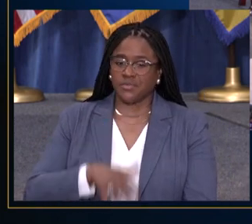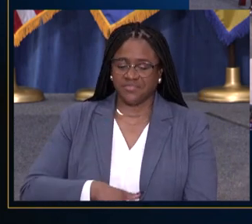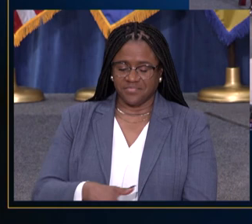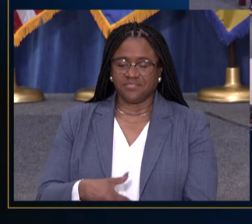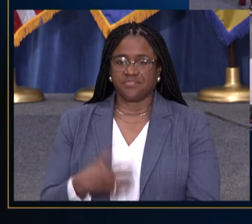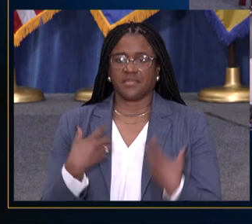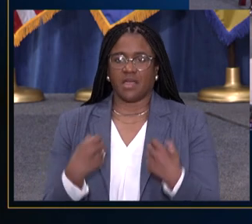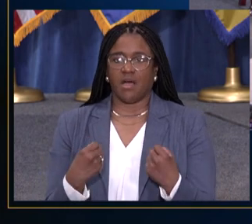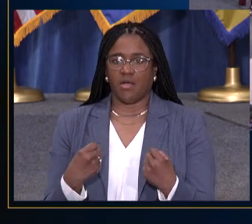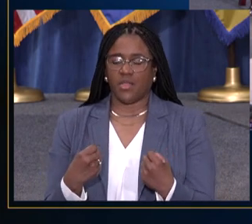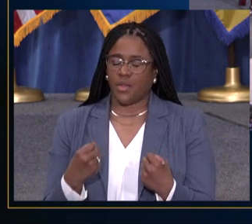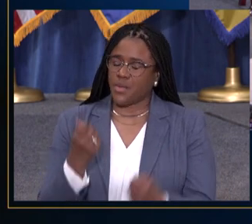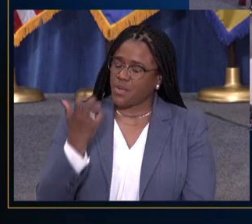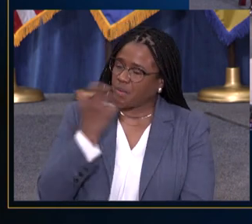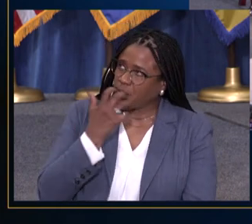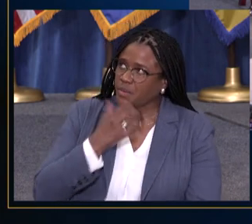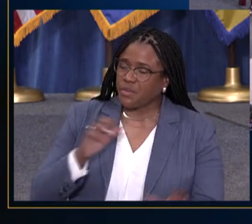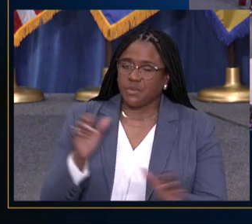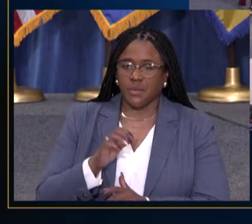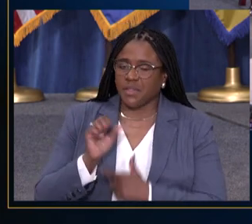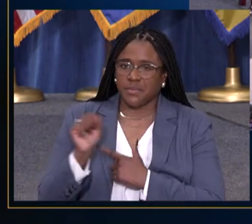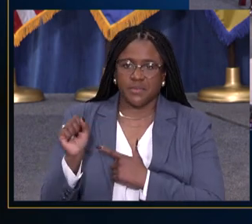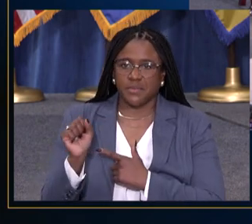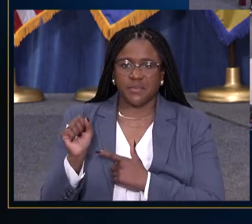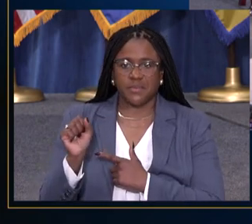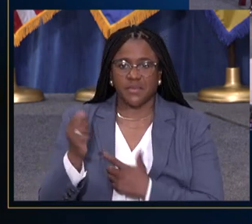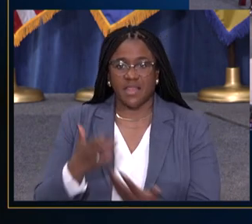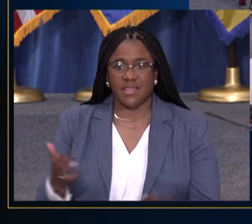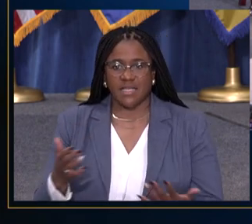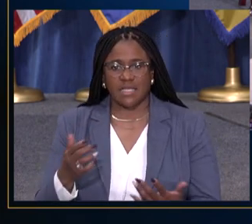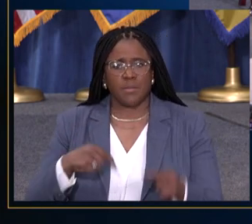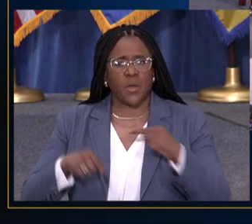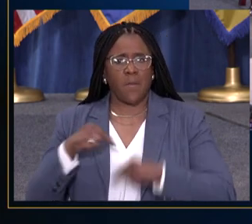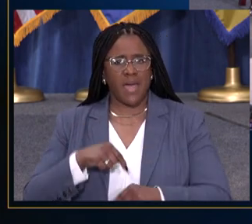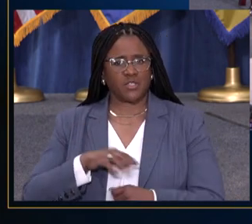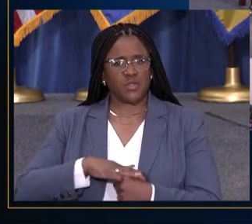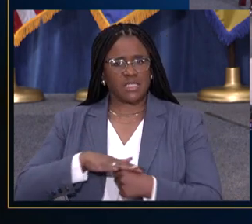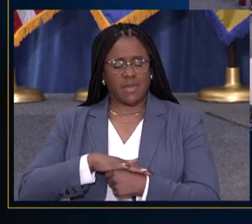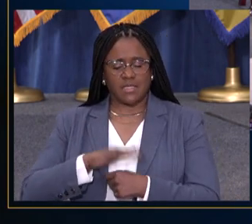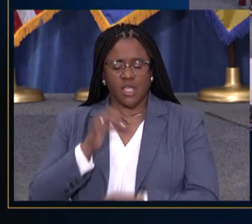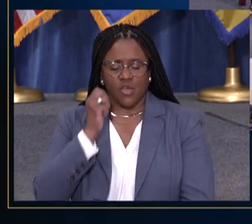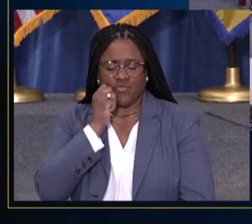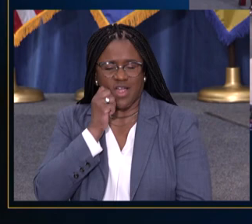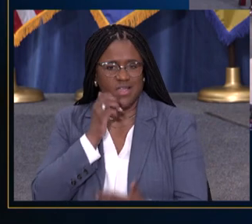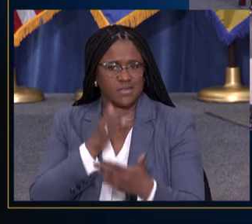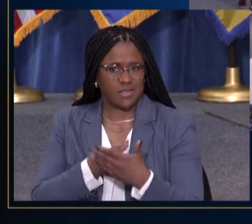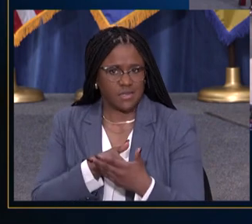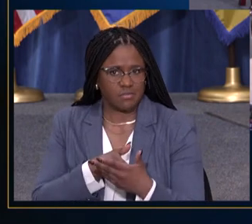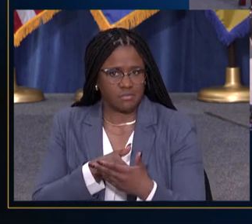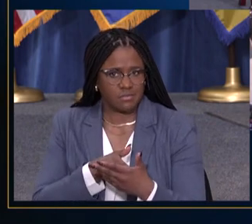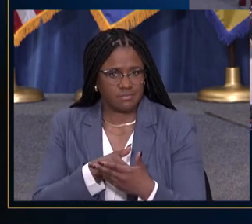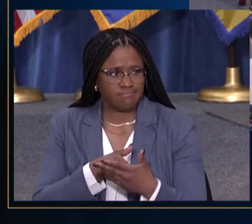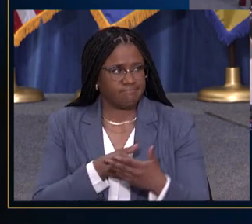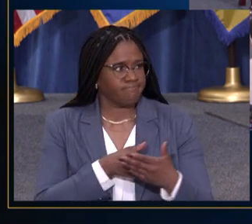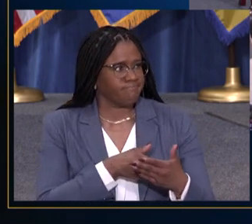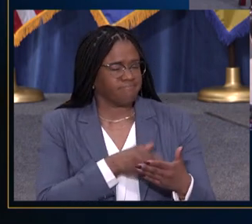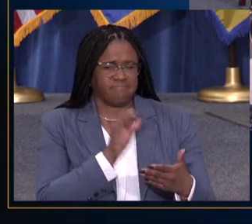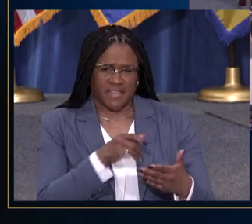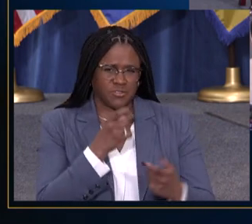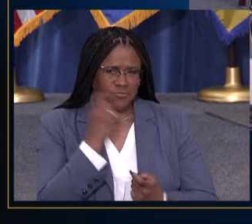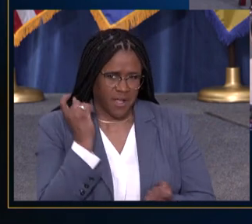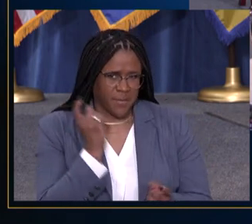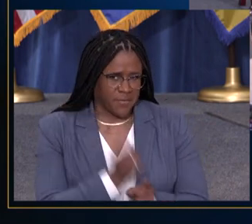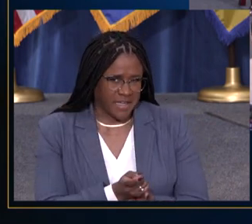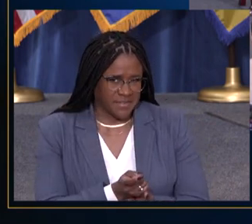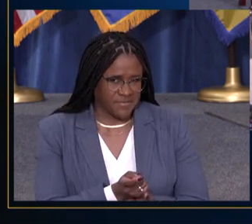doing extraordinary things. But I want to go back into this space of racism. You know, we're talking about racism is trauma, right? We talked